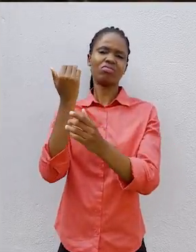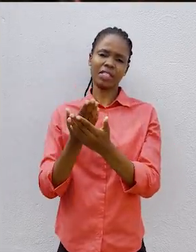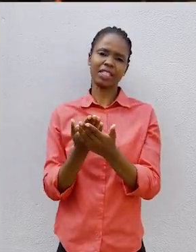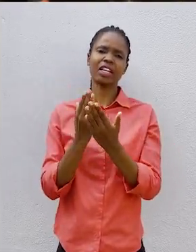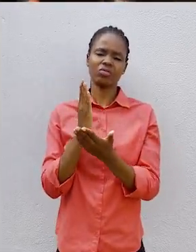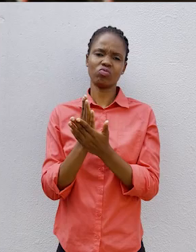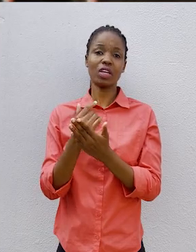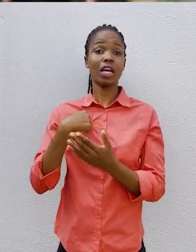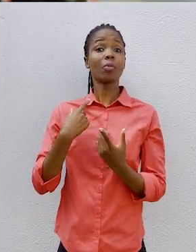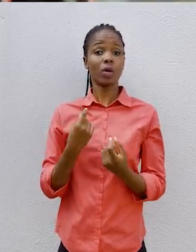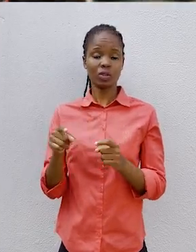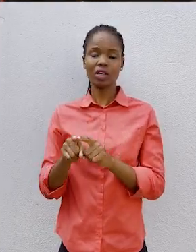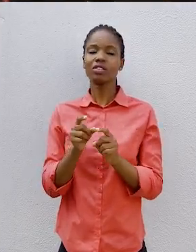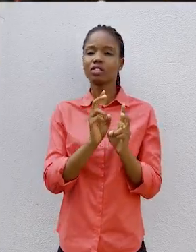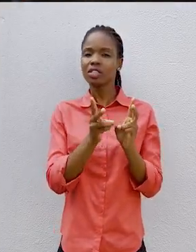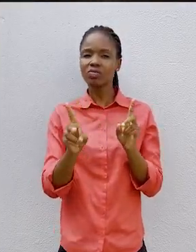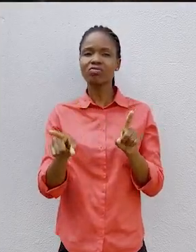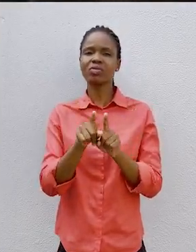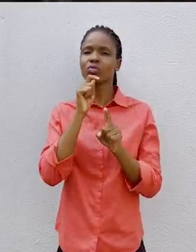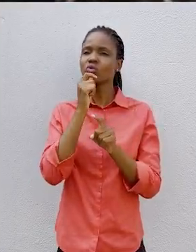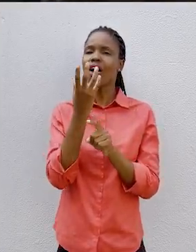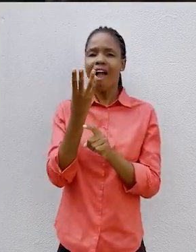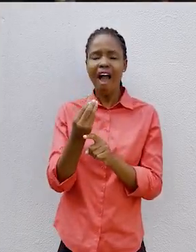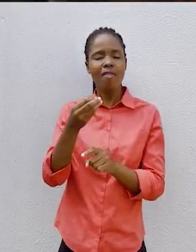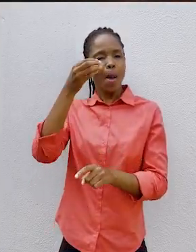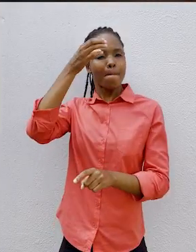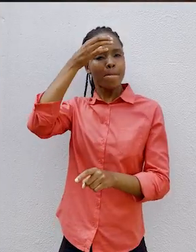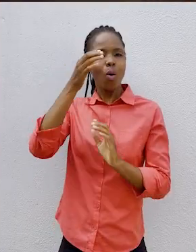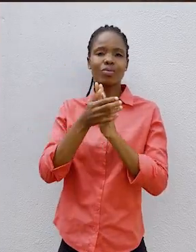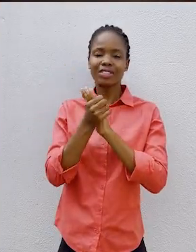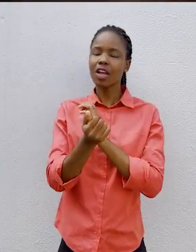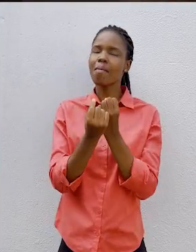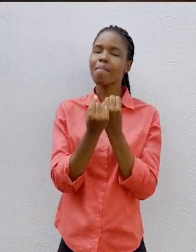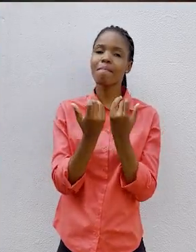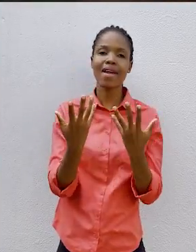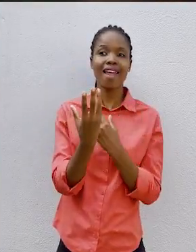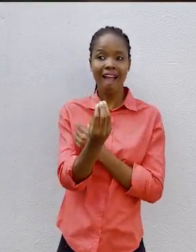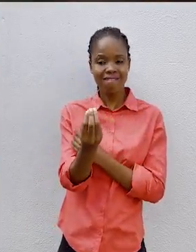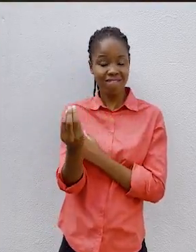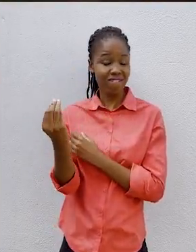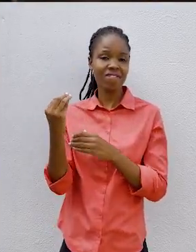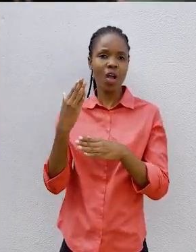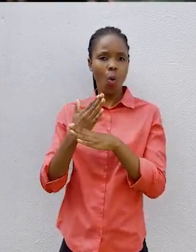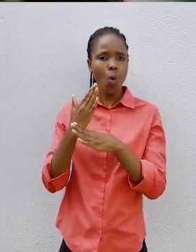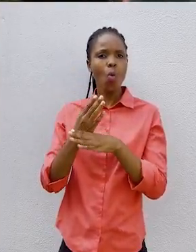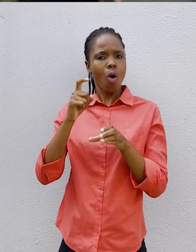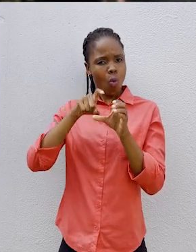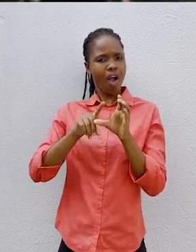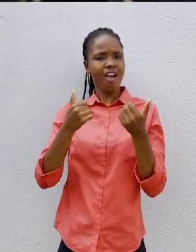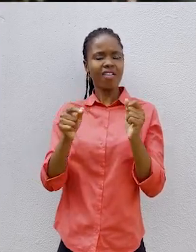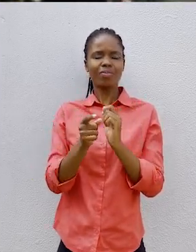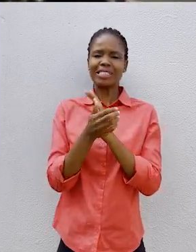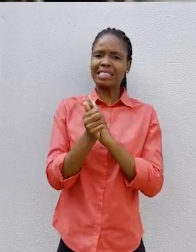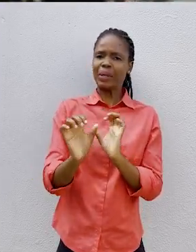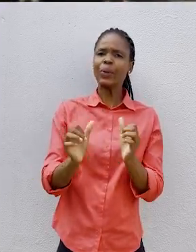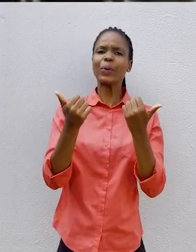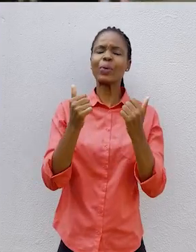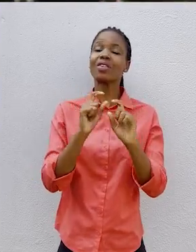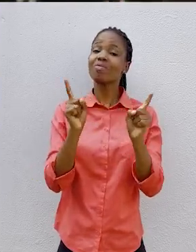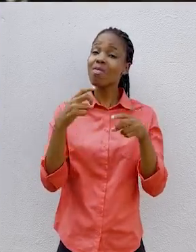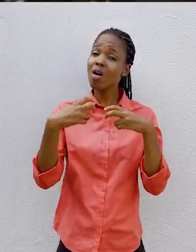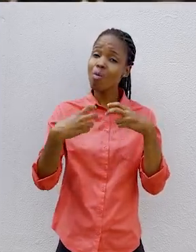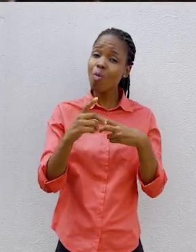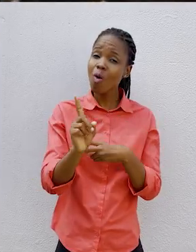successful. For sure. So there are so many people who are overly qualified for the jobs that they're in, who are so talented at what they